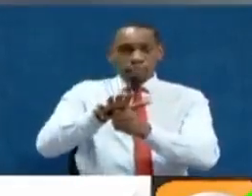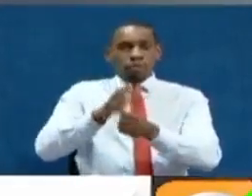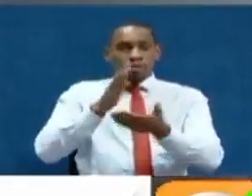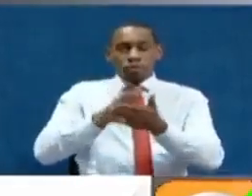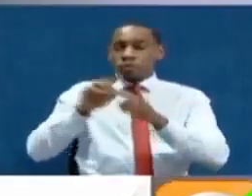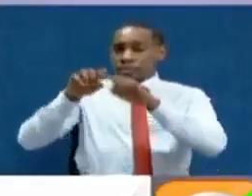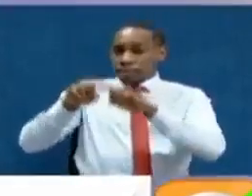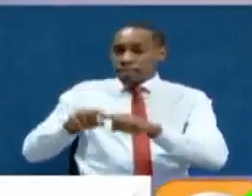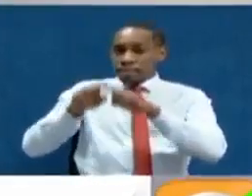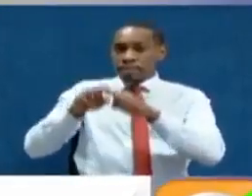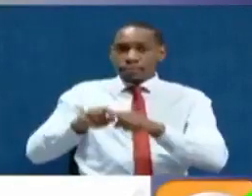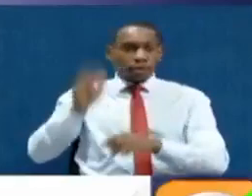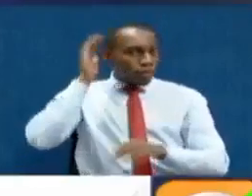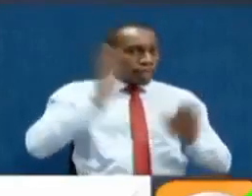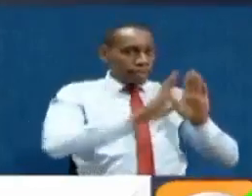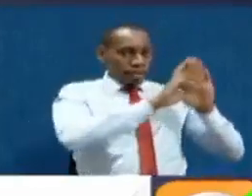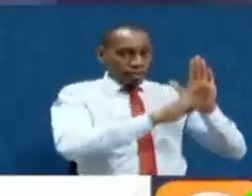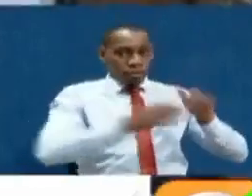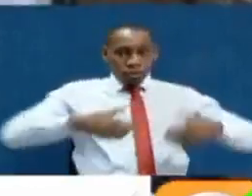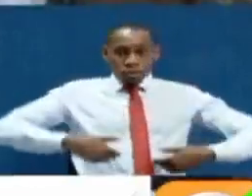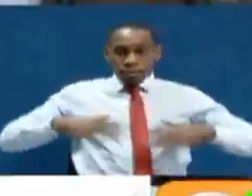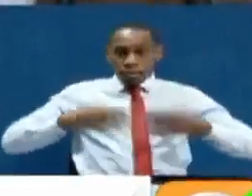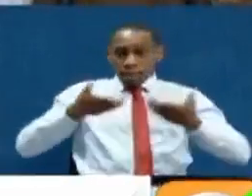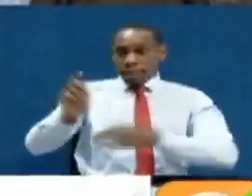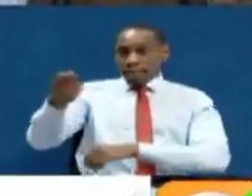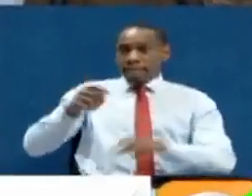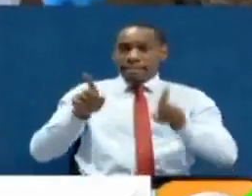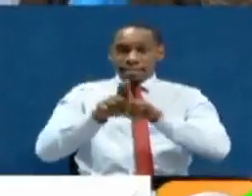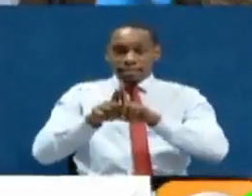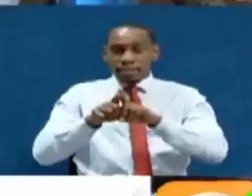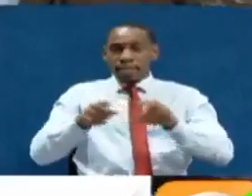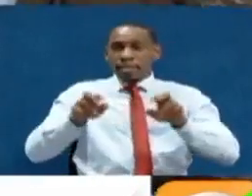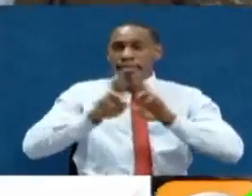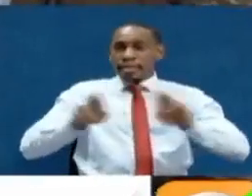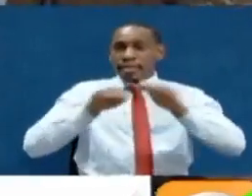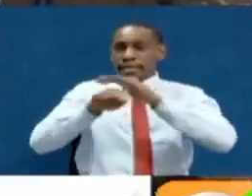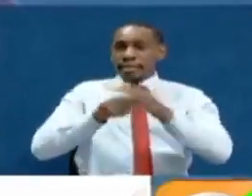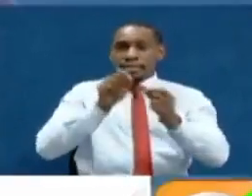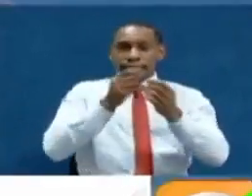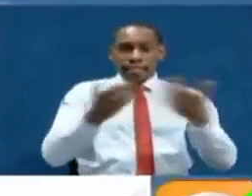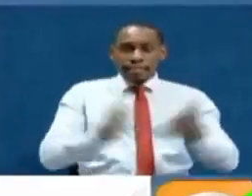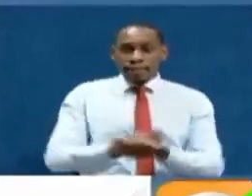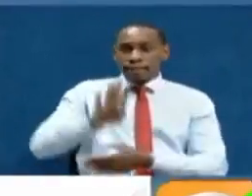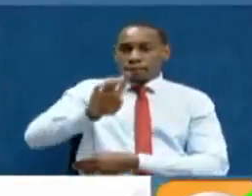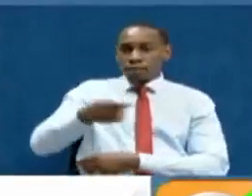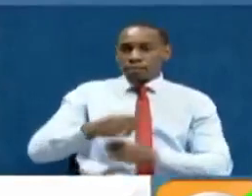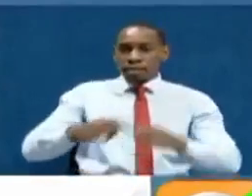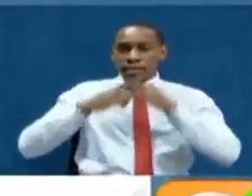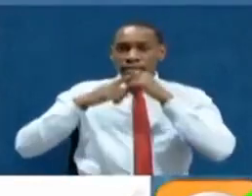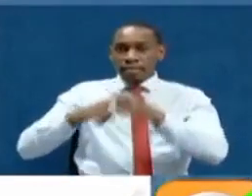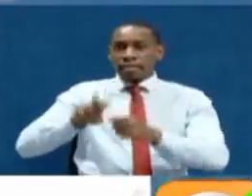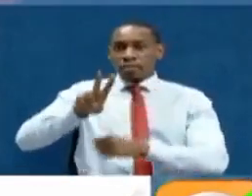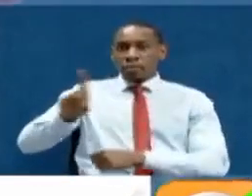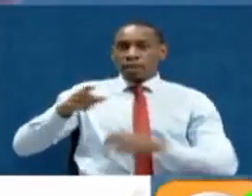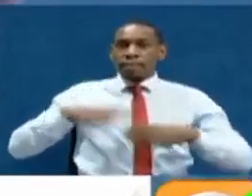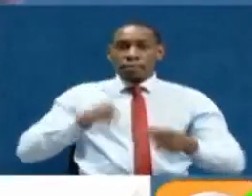only rest with adherence to set measures by the young people in the country, but also the availability of testing reagents. Only